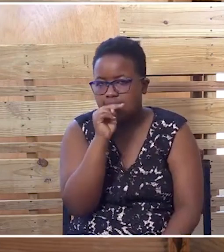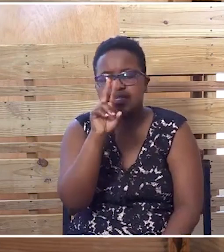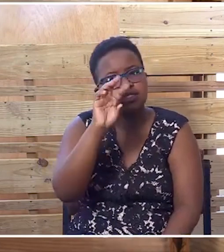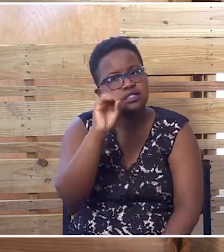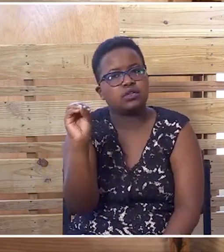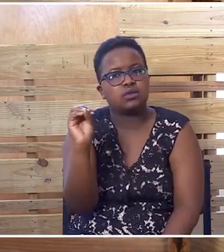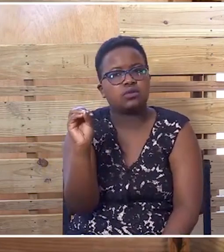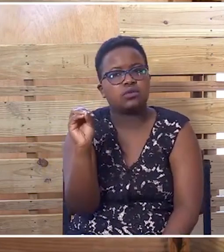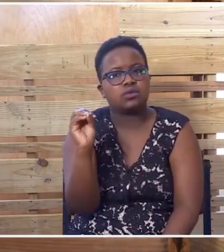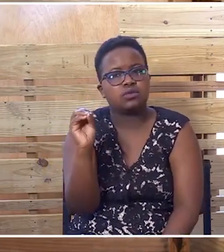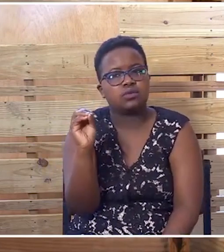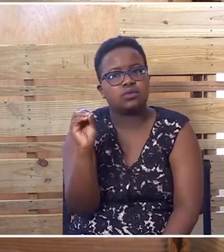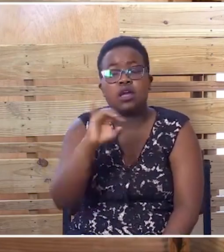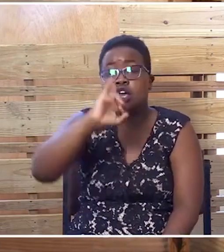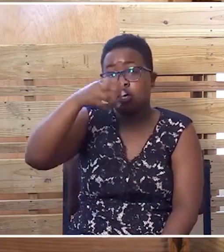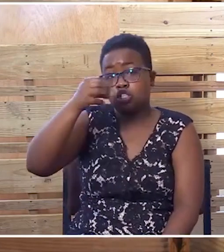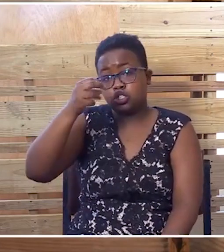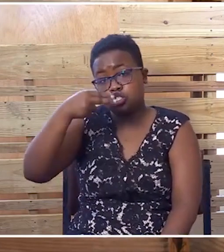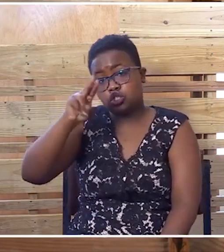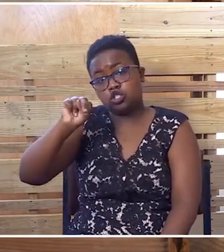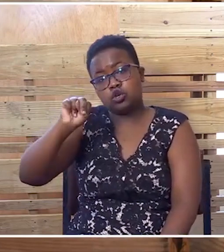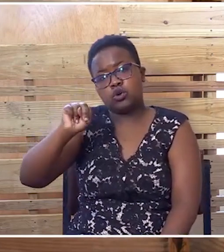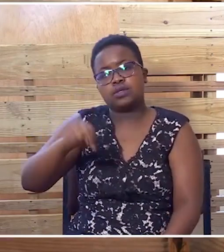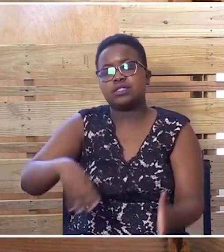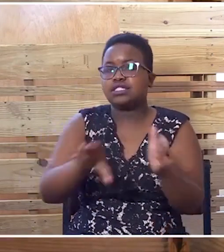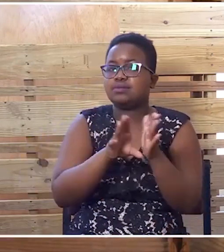read that verse in John chapter 8 and verse